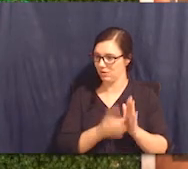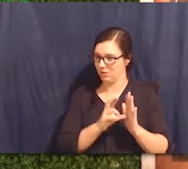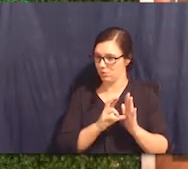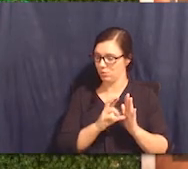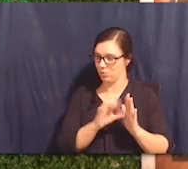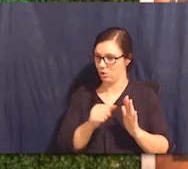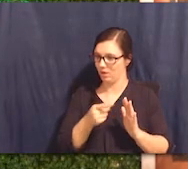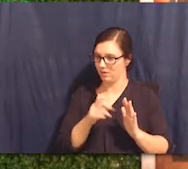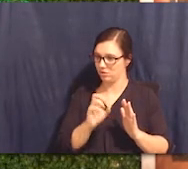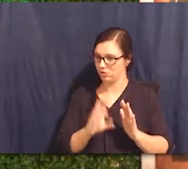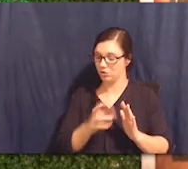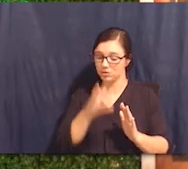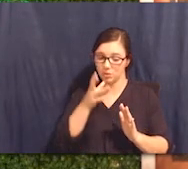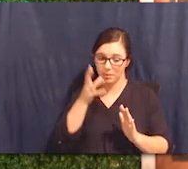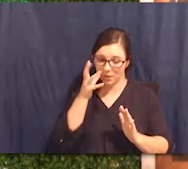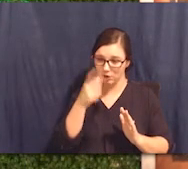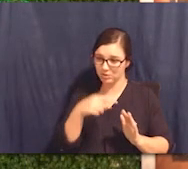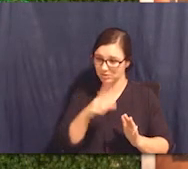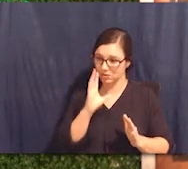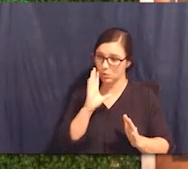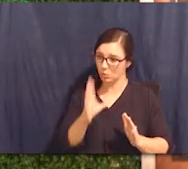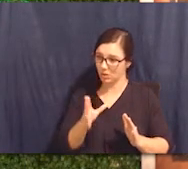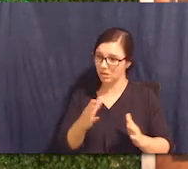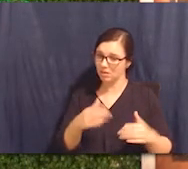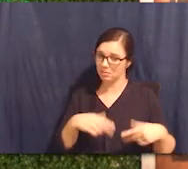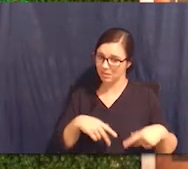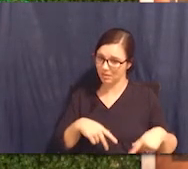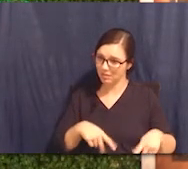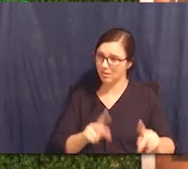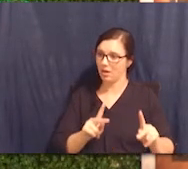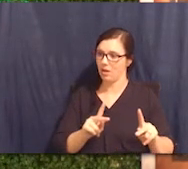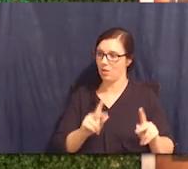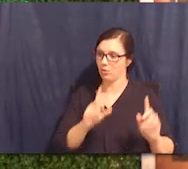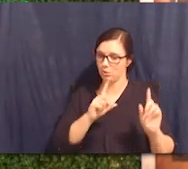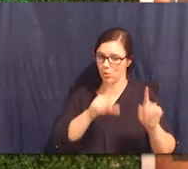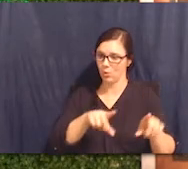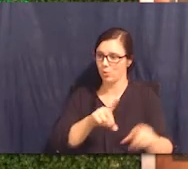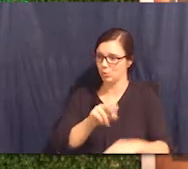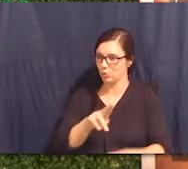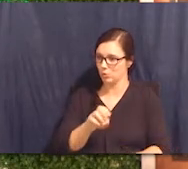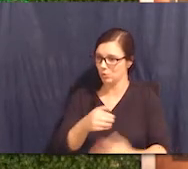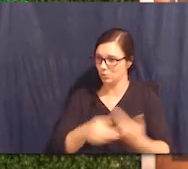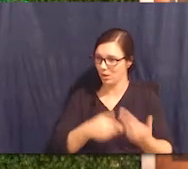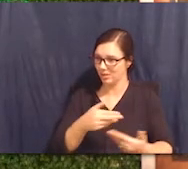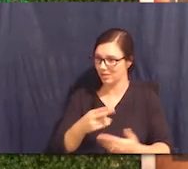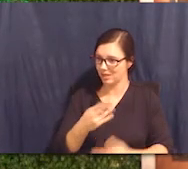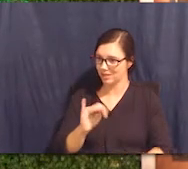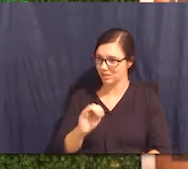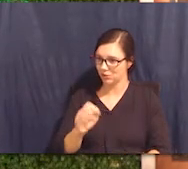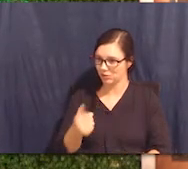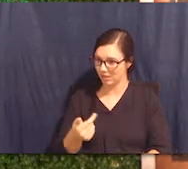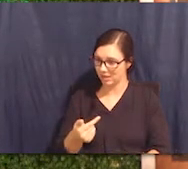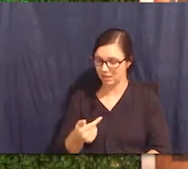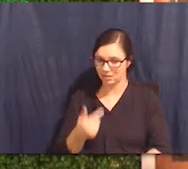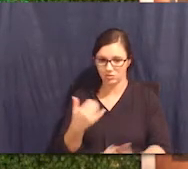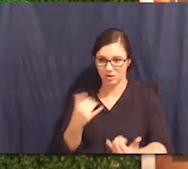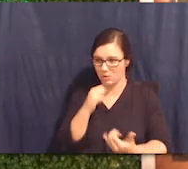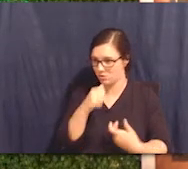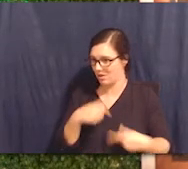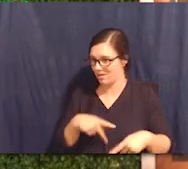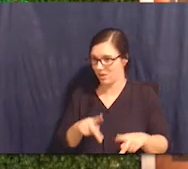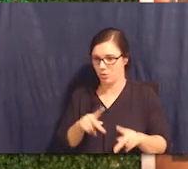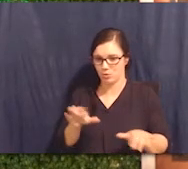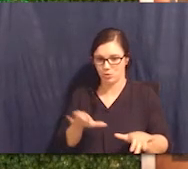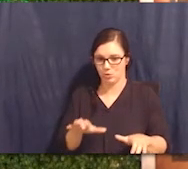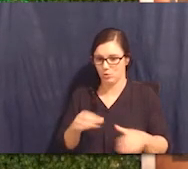officer, so that parents will be allowed to go to due process hearing, which they are not allowed